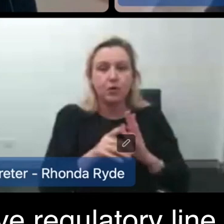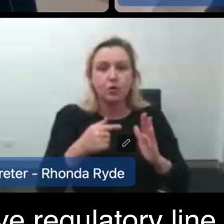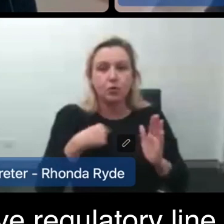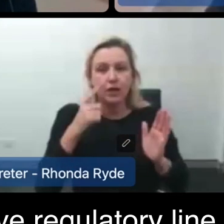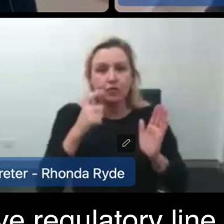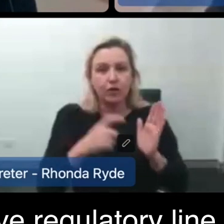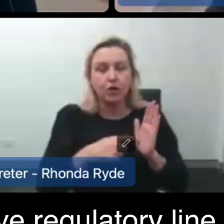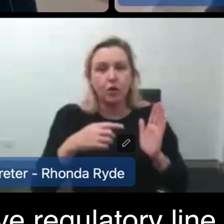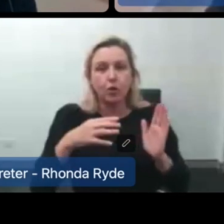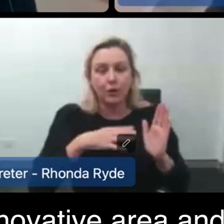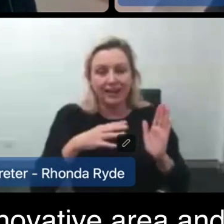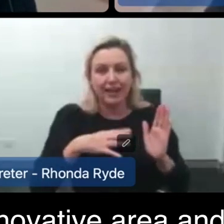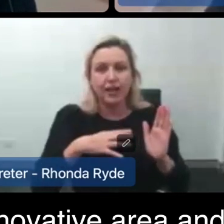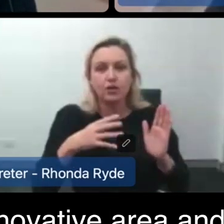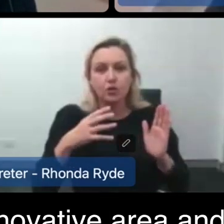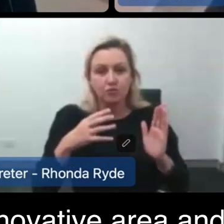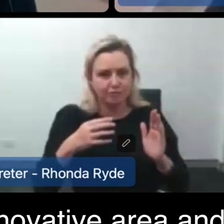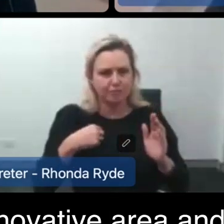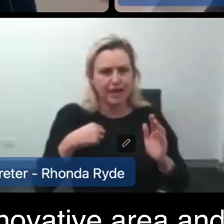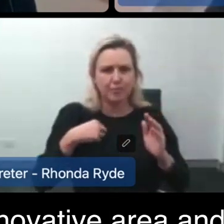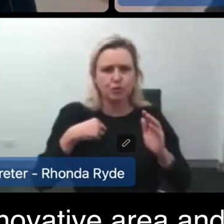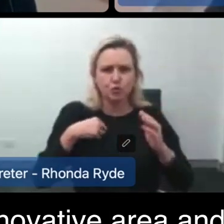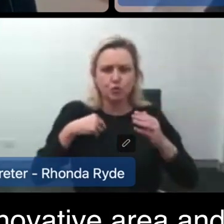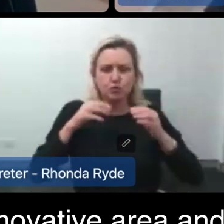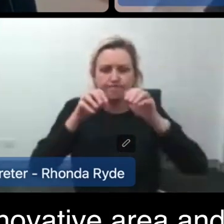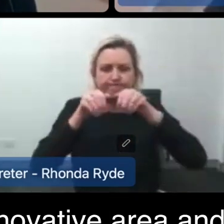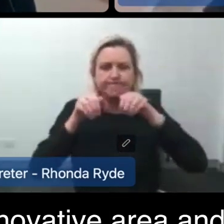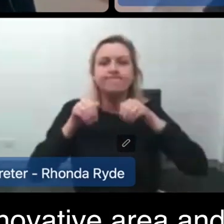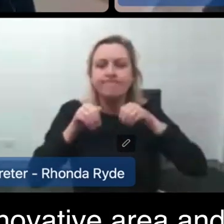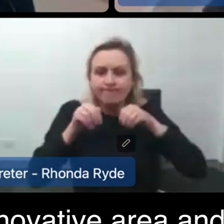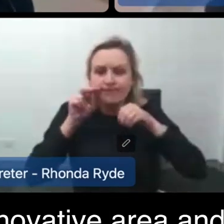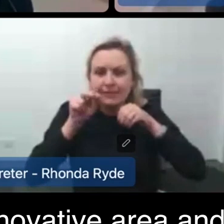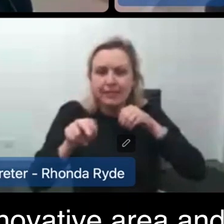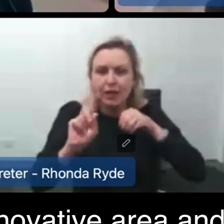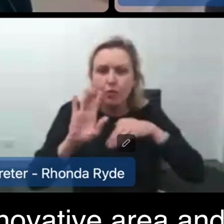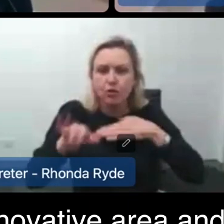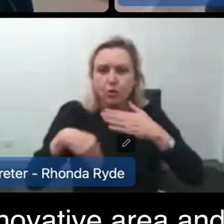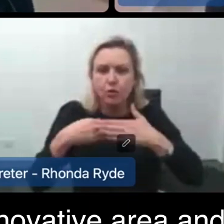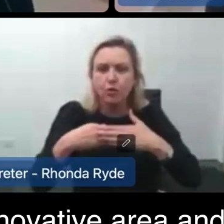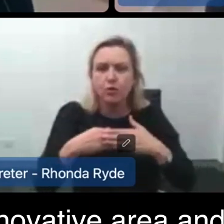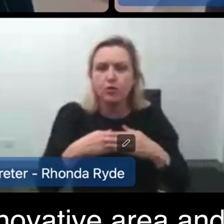we need to have a regulatory line of sight, and there are also,